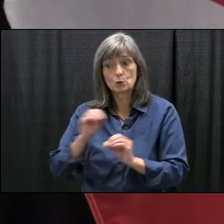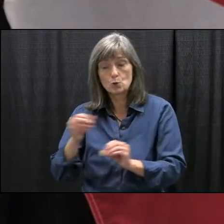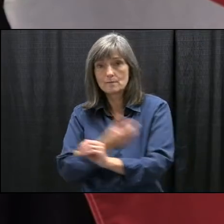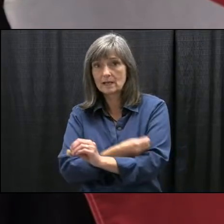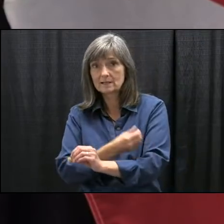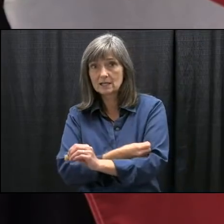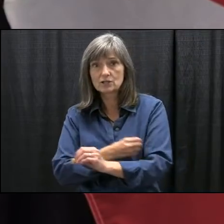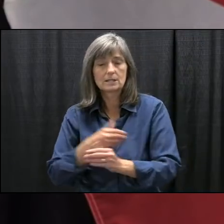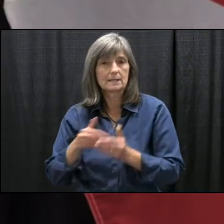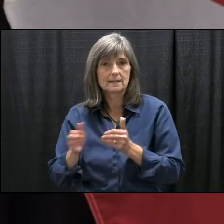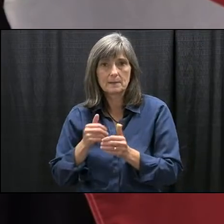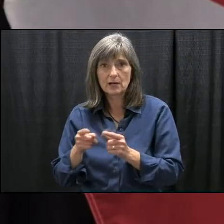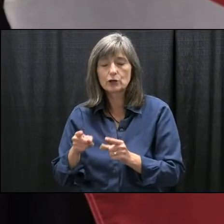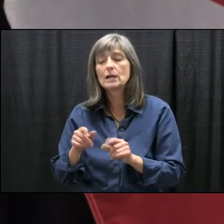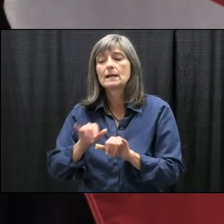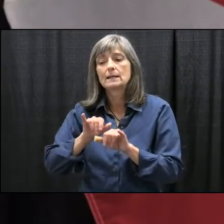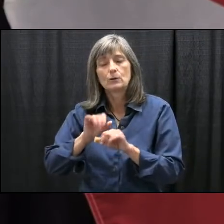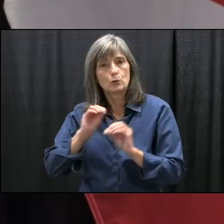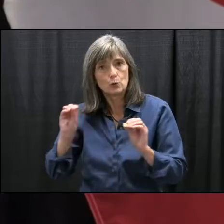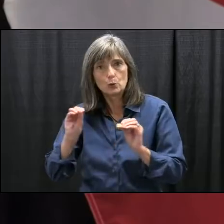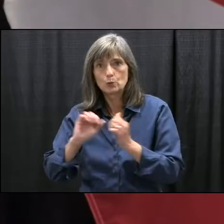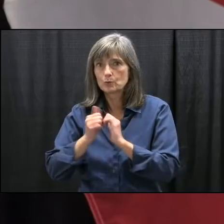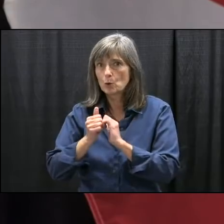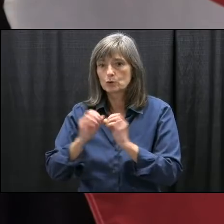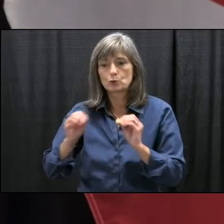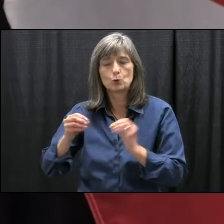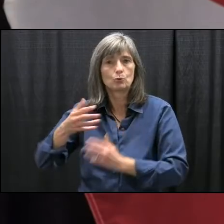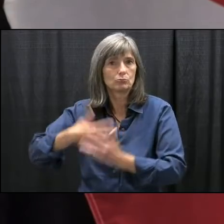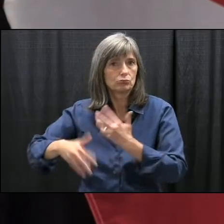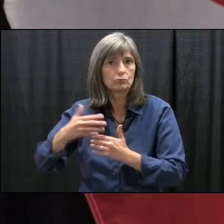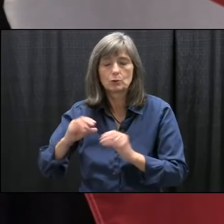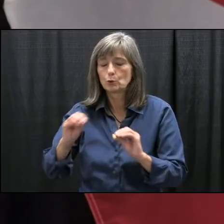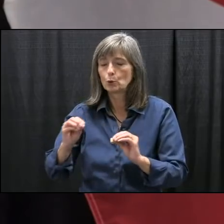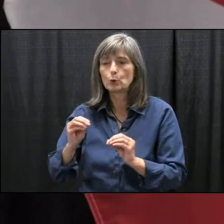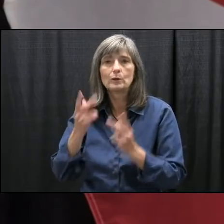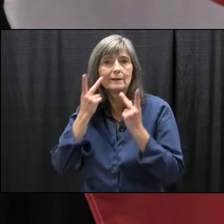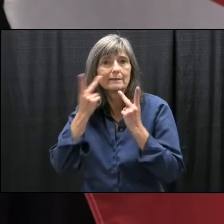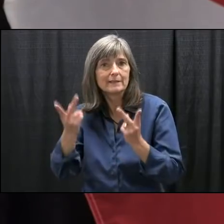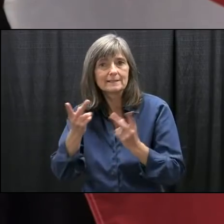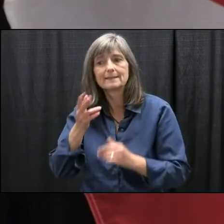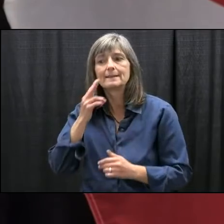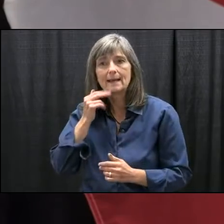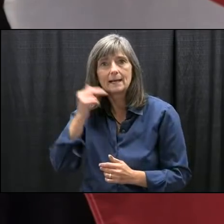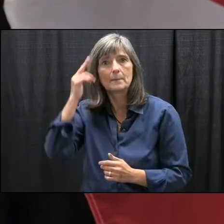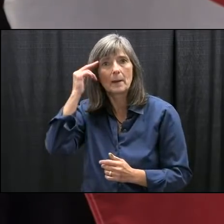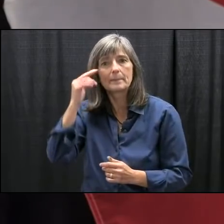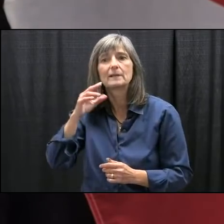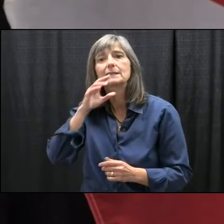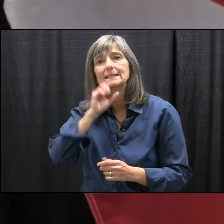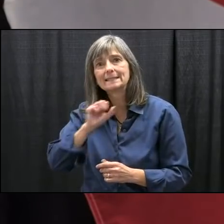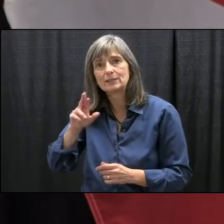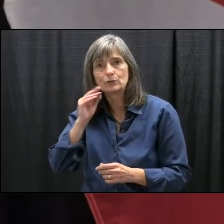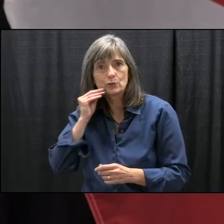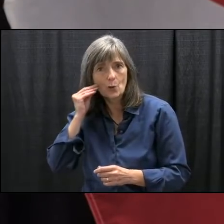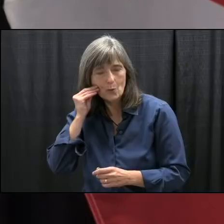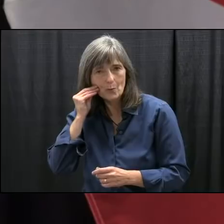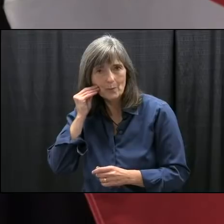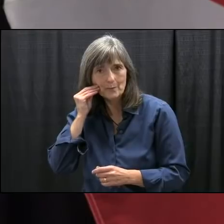the unvaccinated children, so it applies to all children. And the addition is that extension of 7 days of what we call a